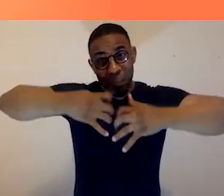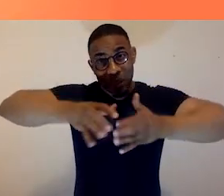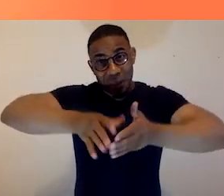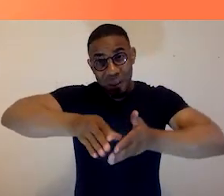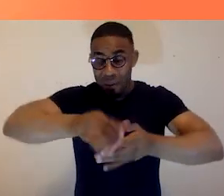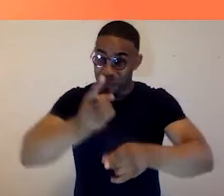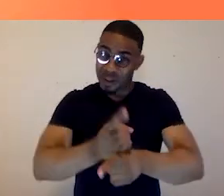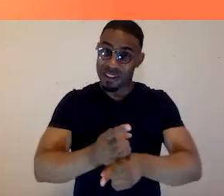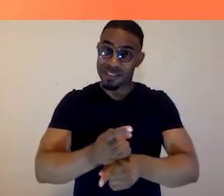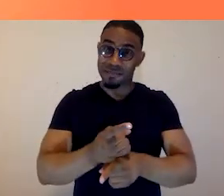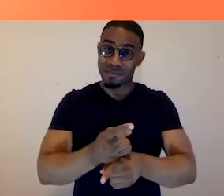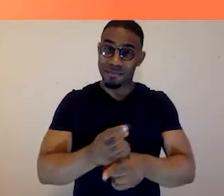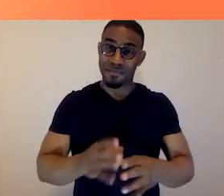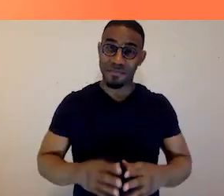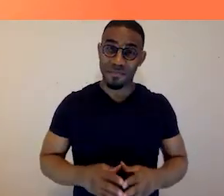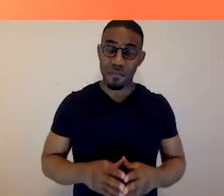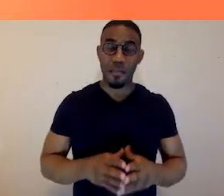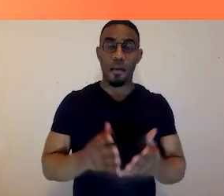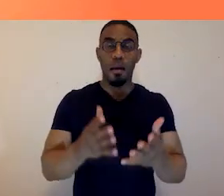learning, right?